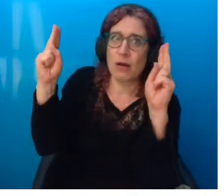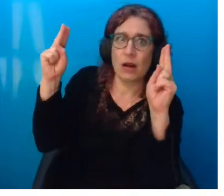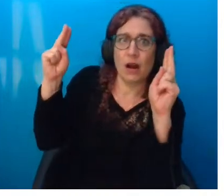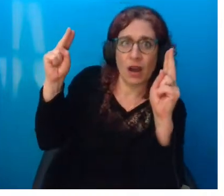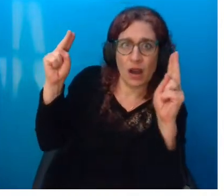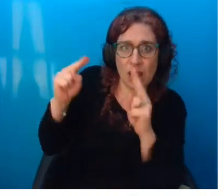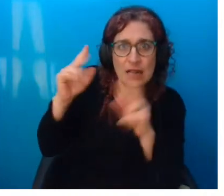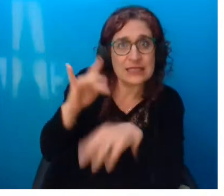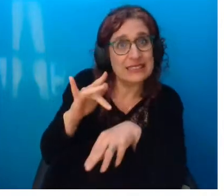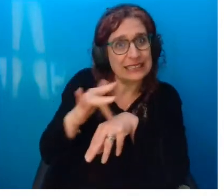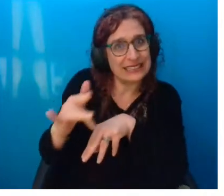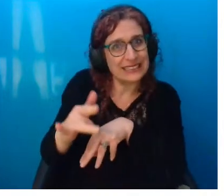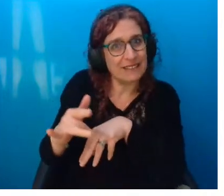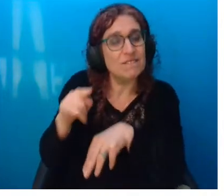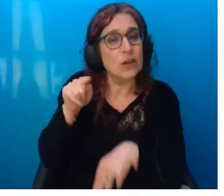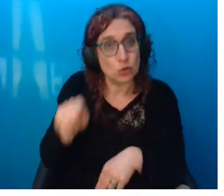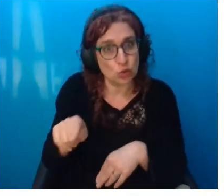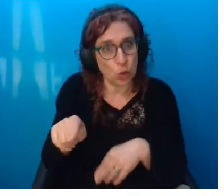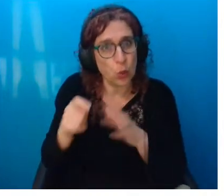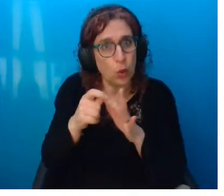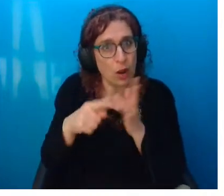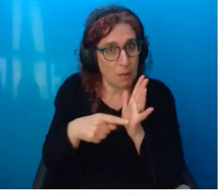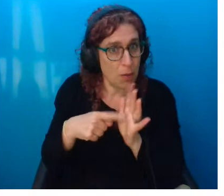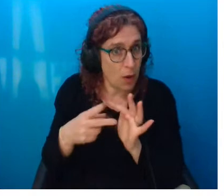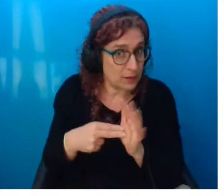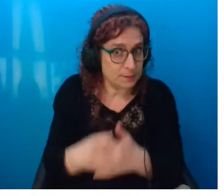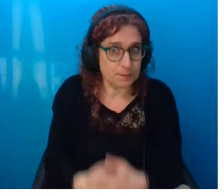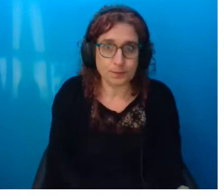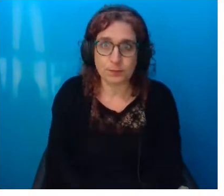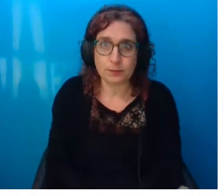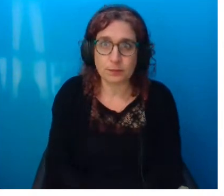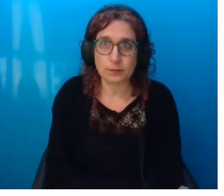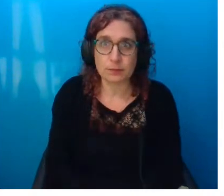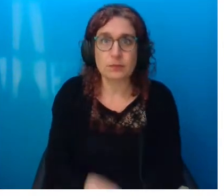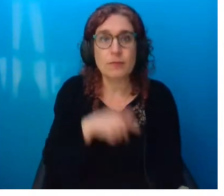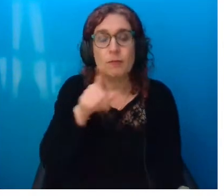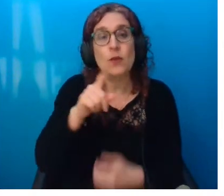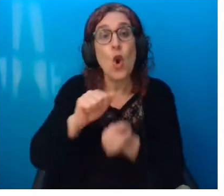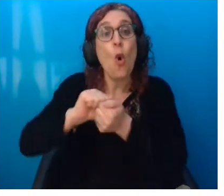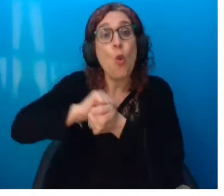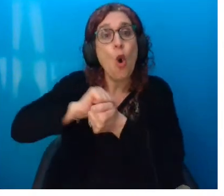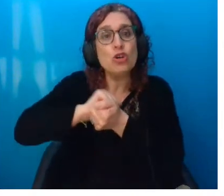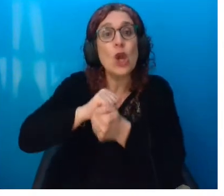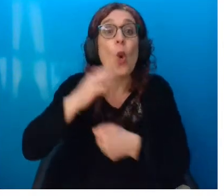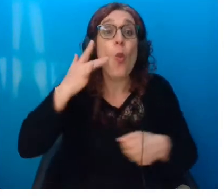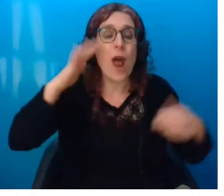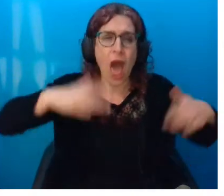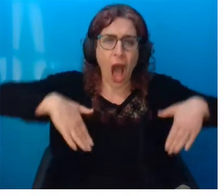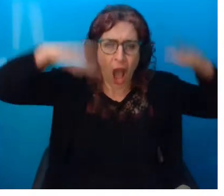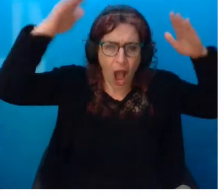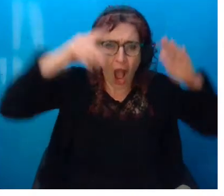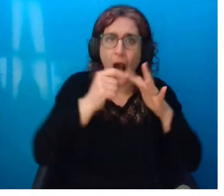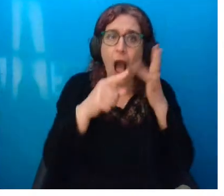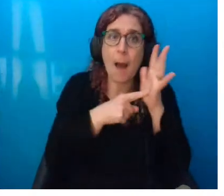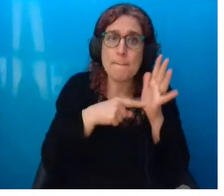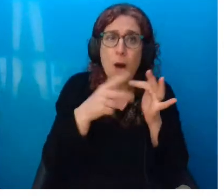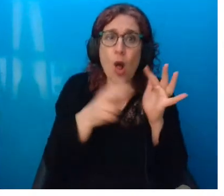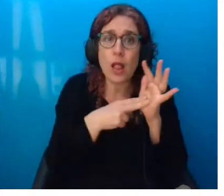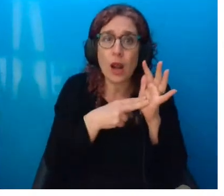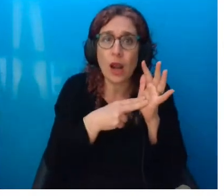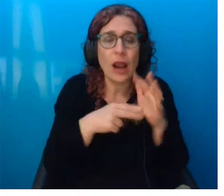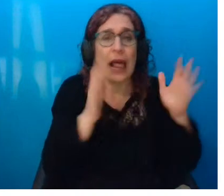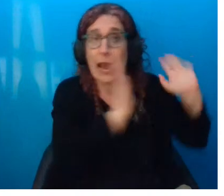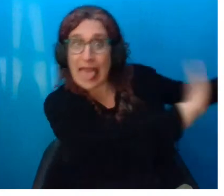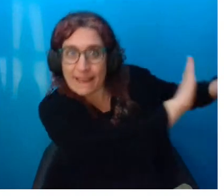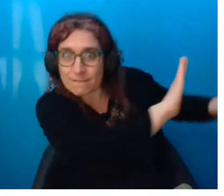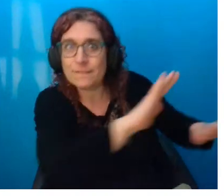pollens. Not bringing in your washing inside on a polleny day helps stop spreading the